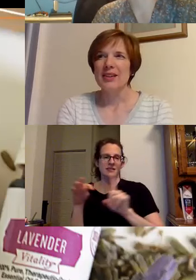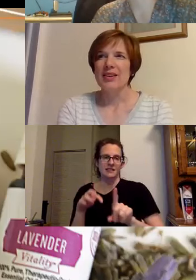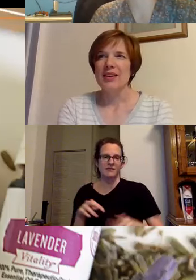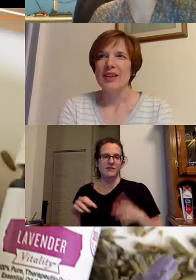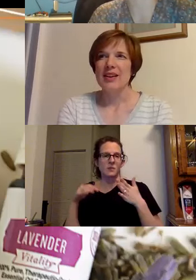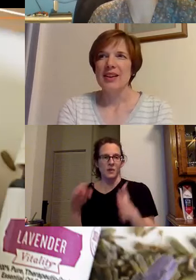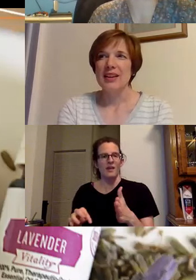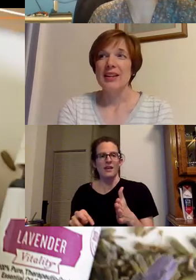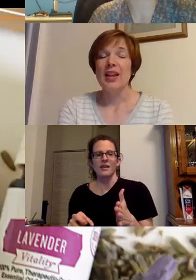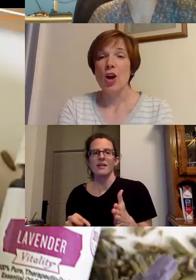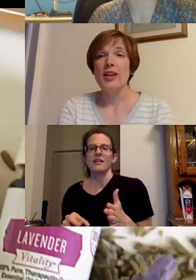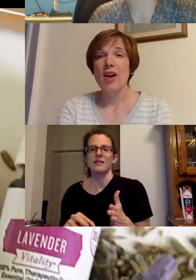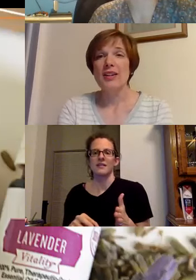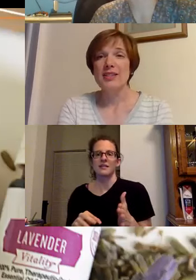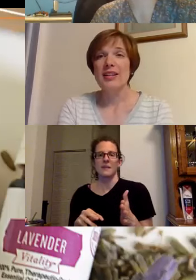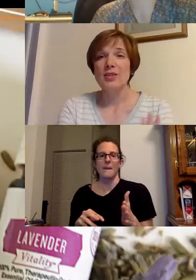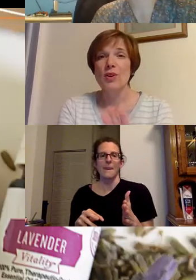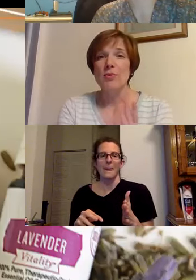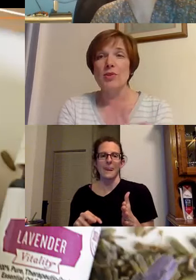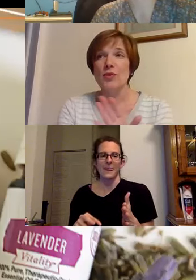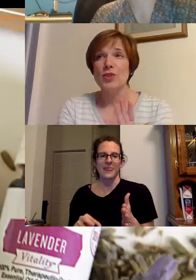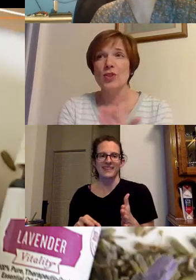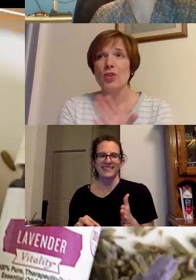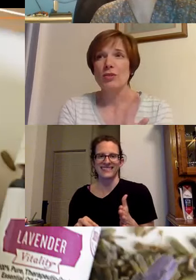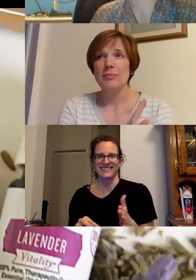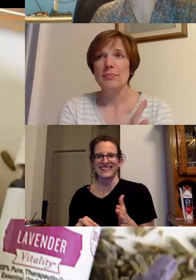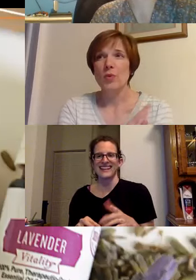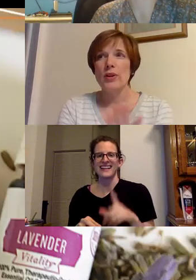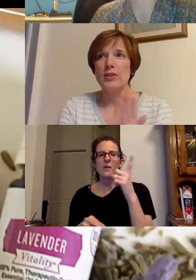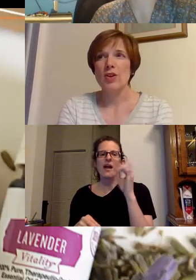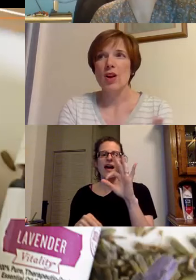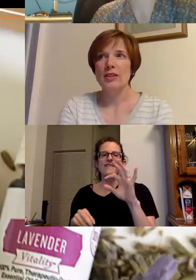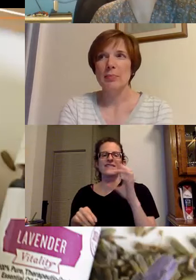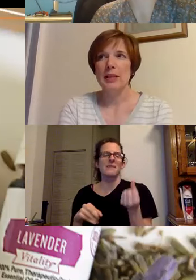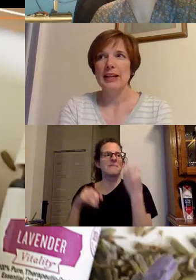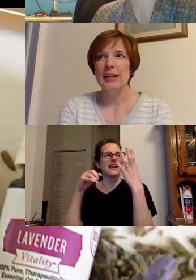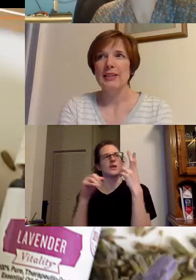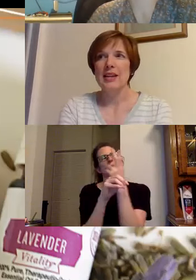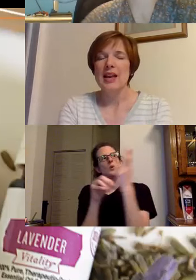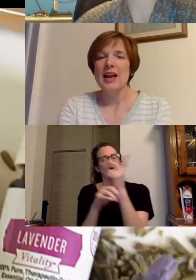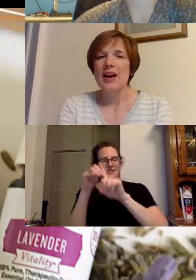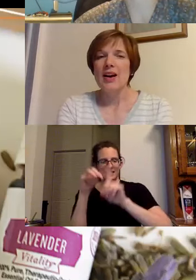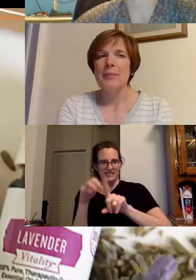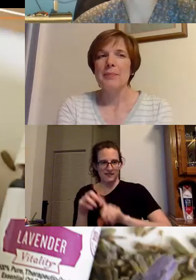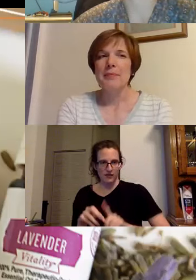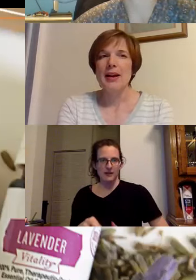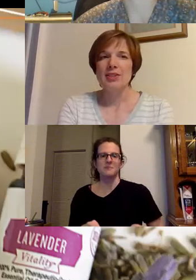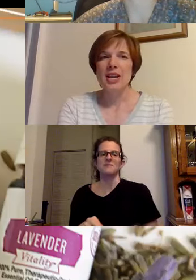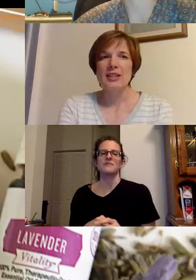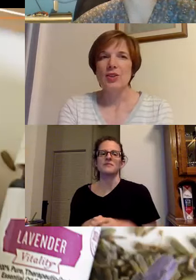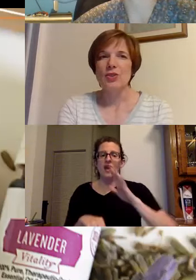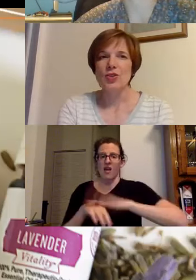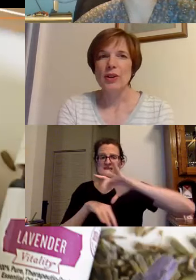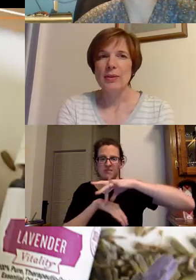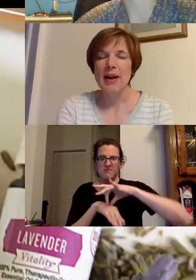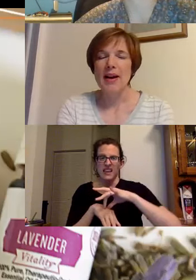And it honestly is one of the most versatile oils on the planet. I'll tell